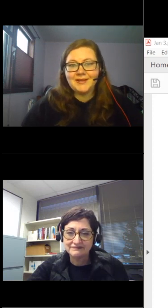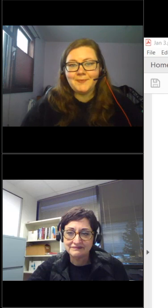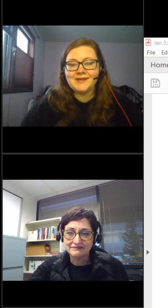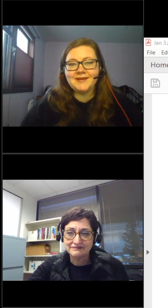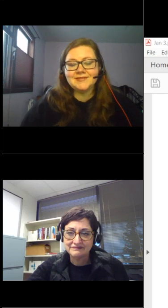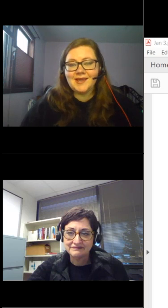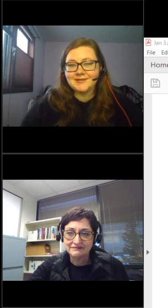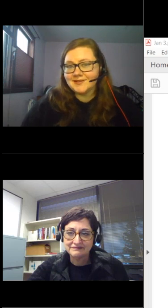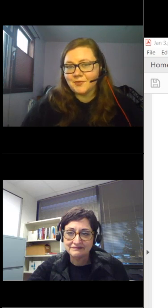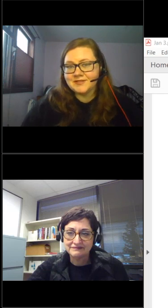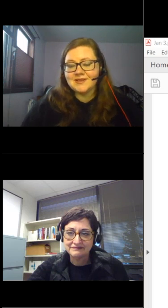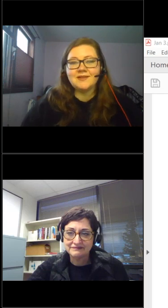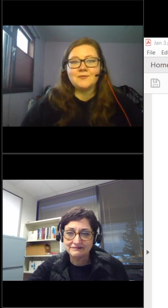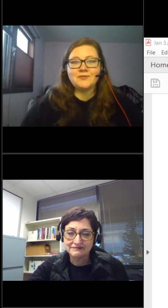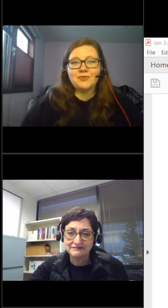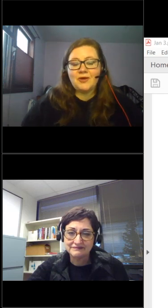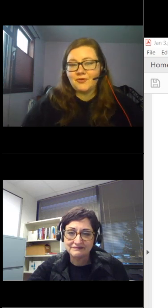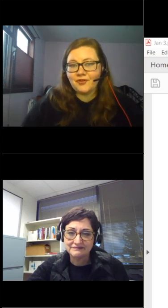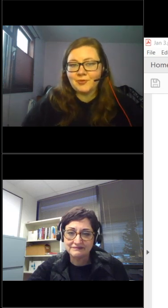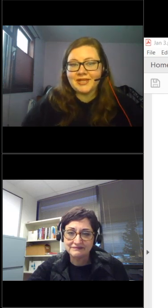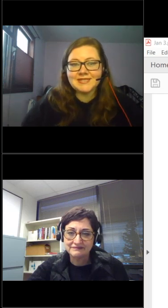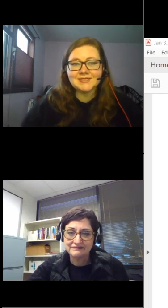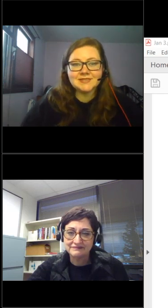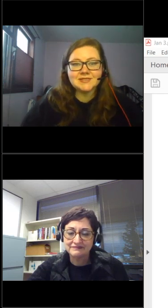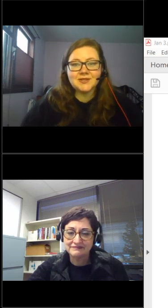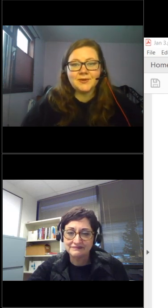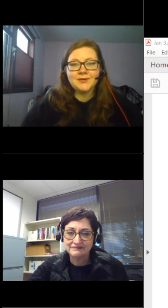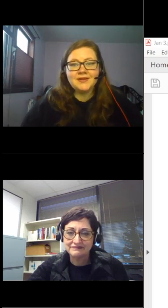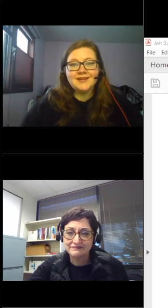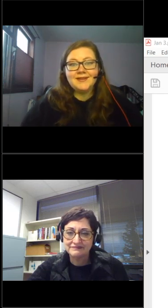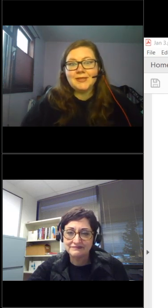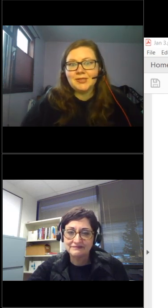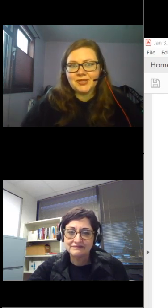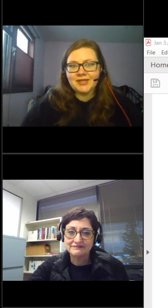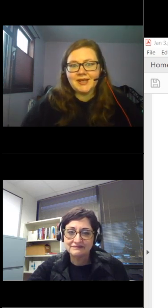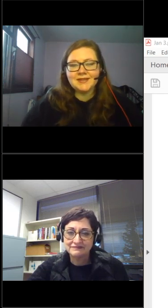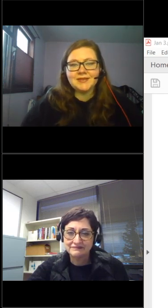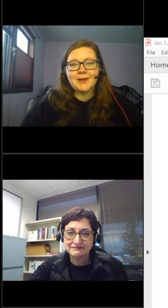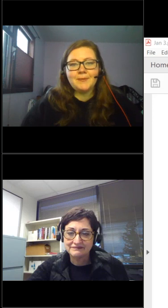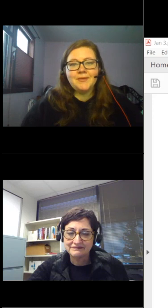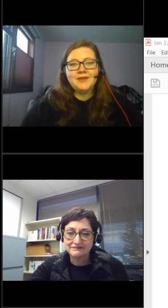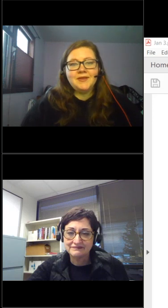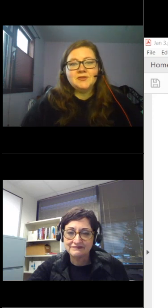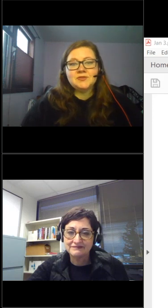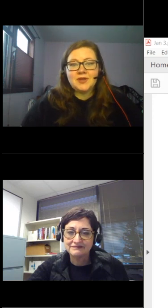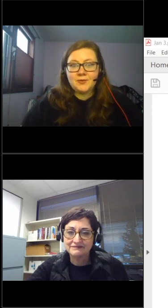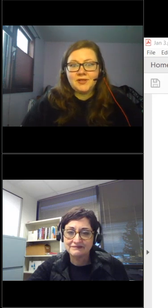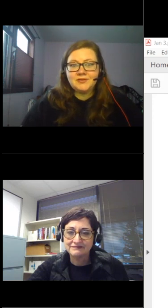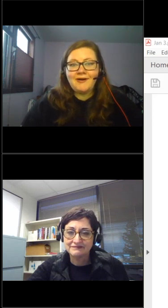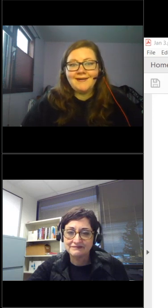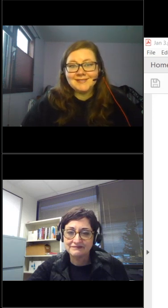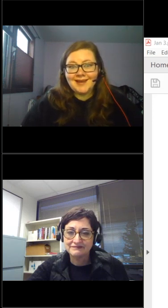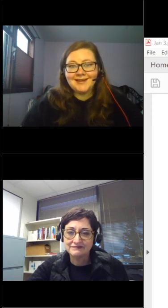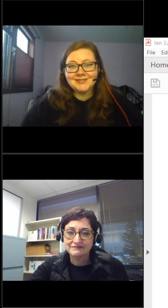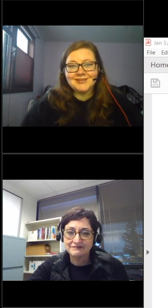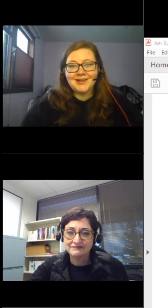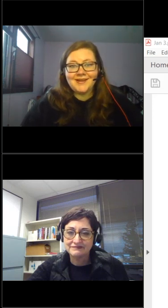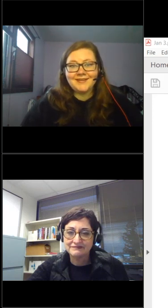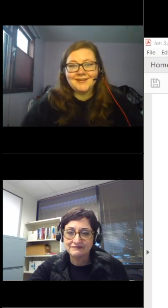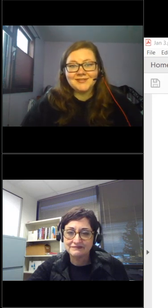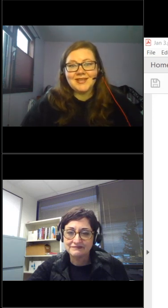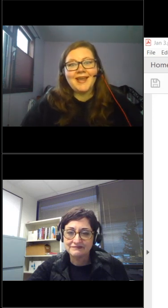many Appendix Ks have been done that were verbally attested to, looking at them so that when you contact